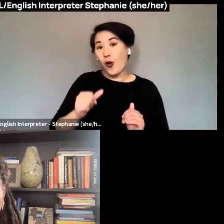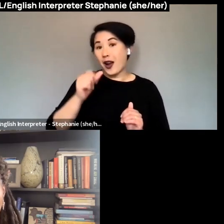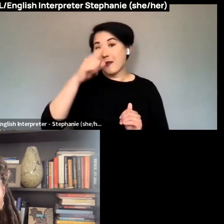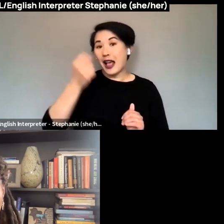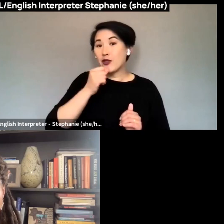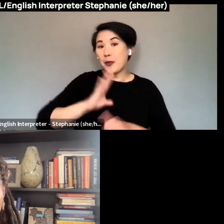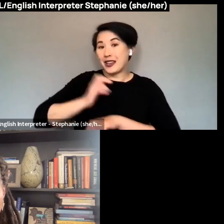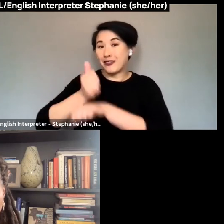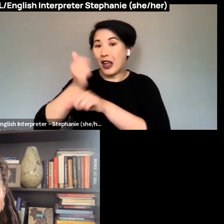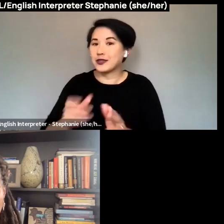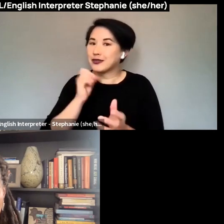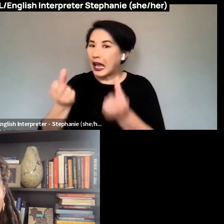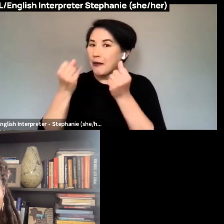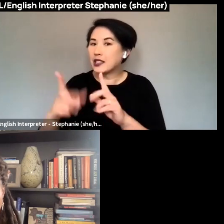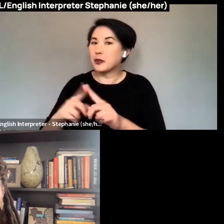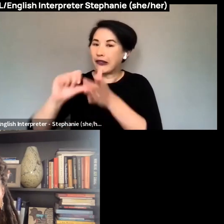ecosystem.